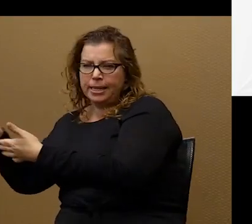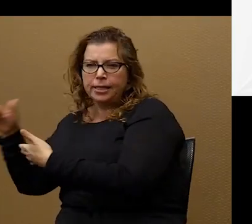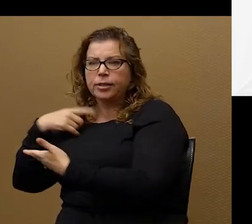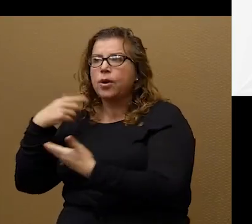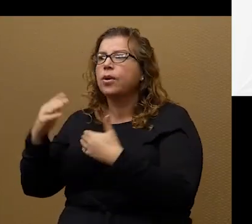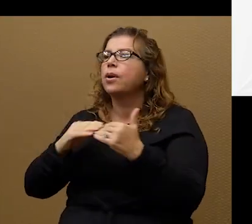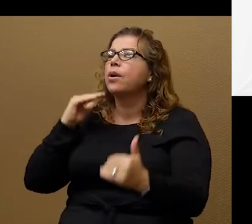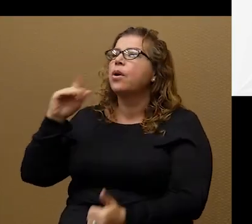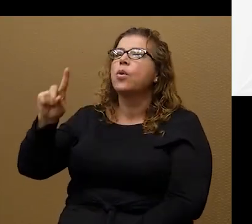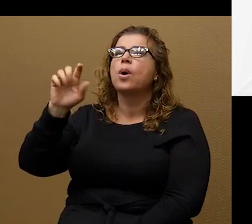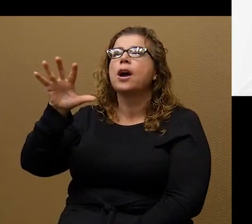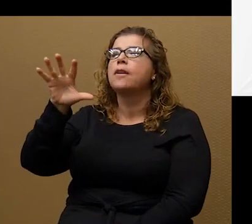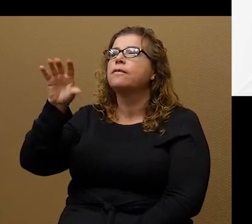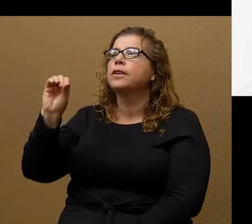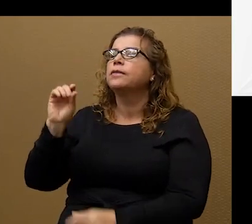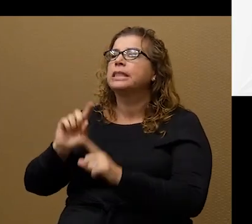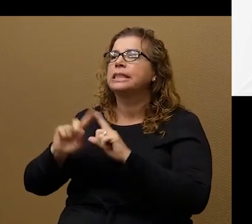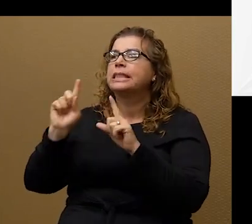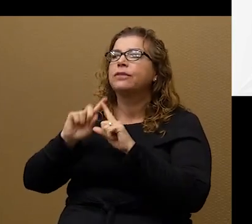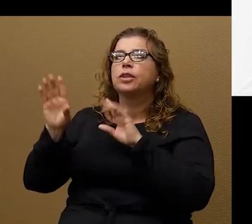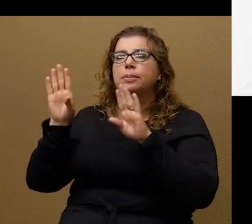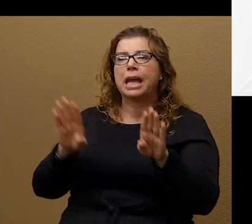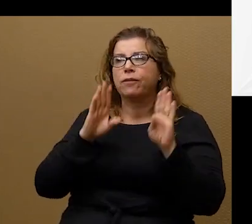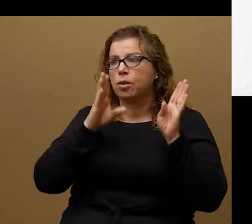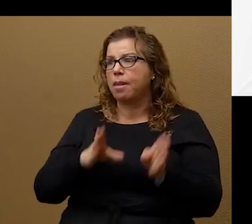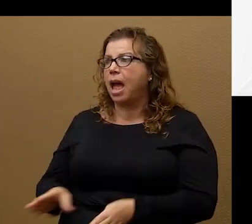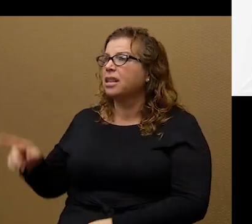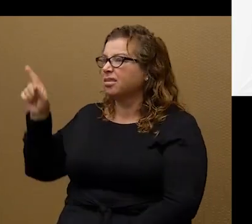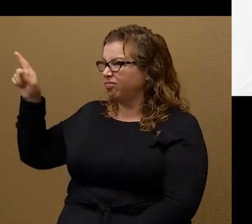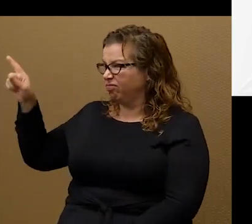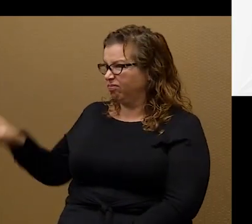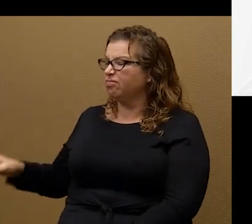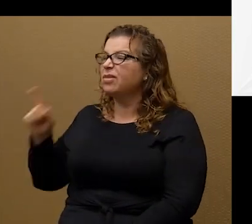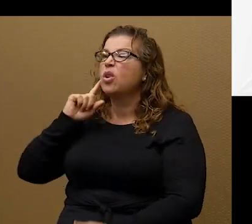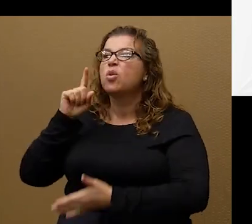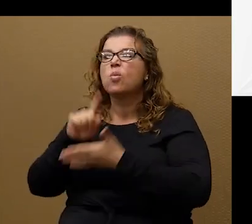150 behavior plans. And this is what they found